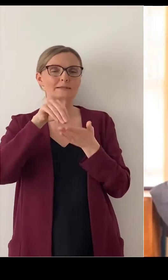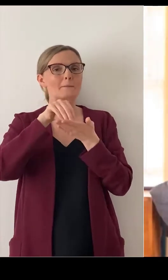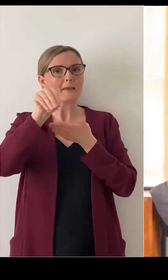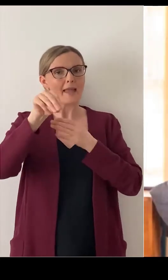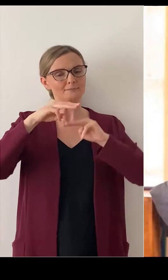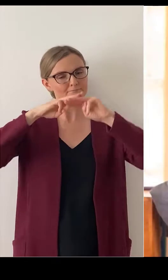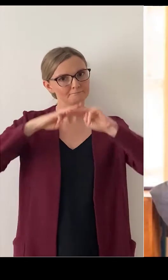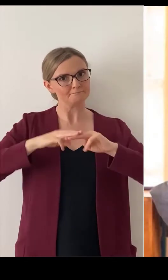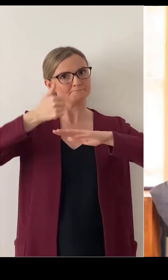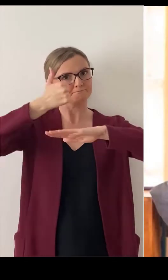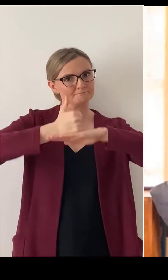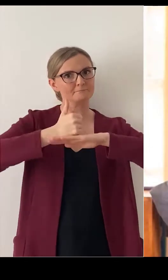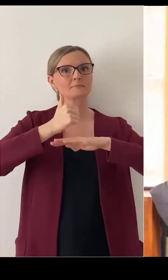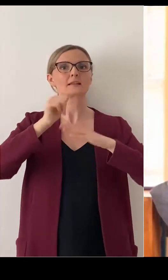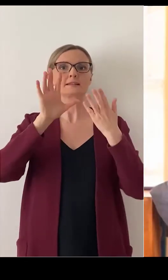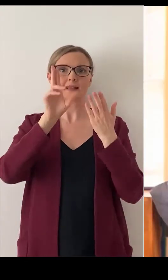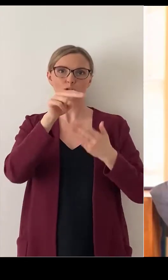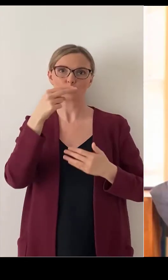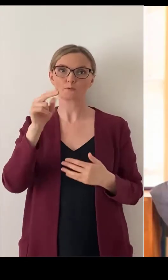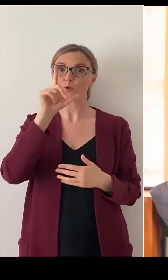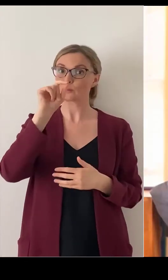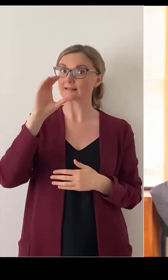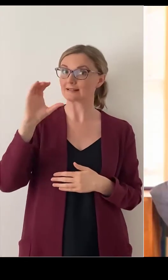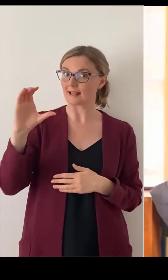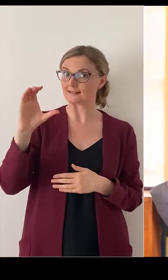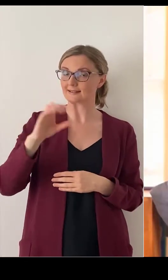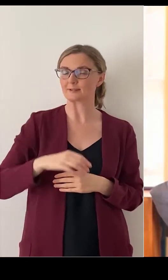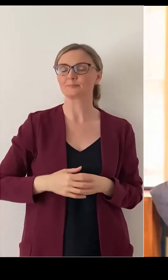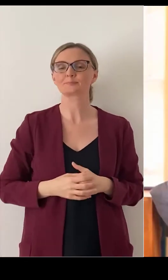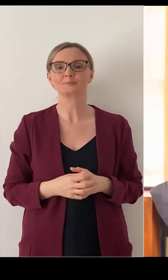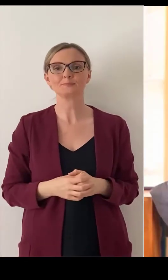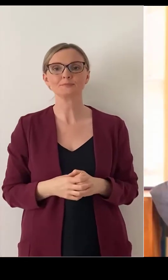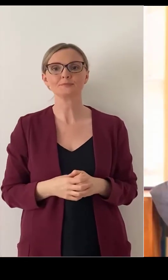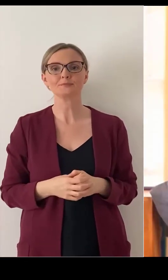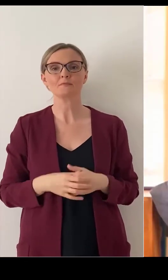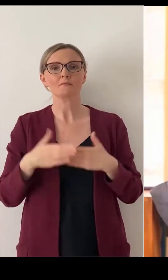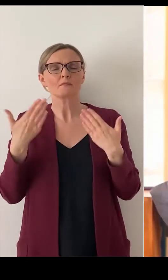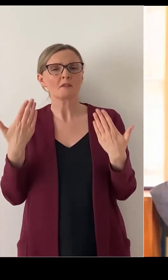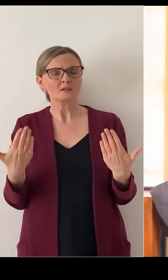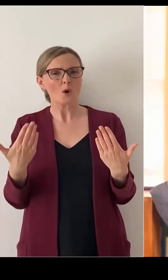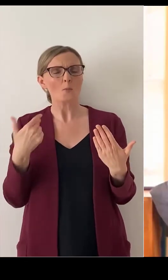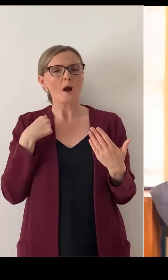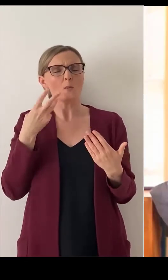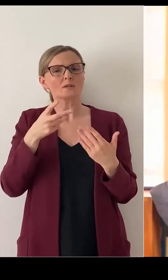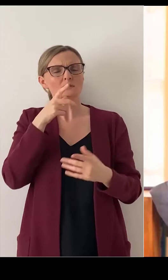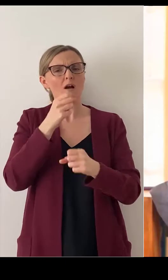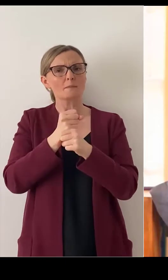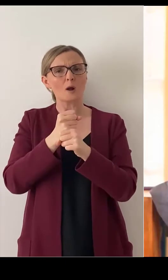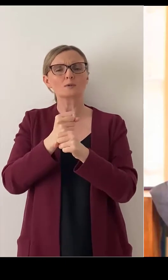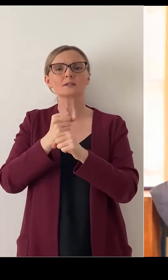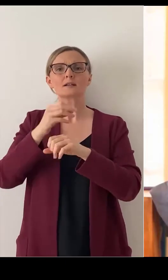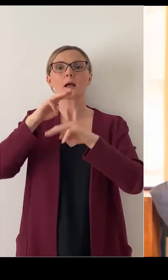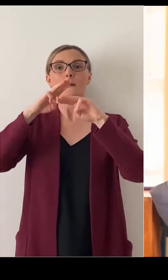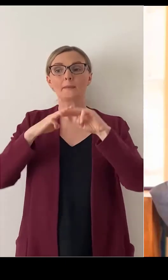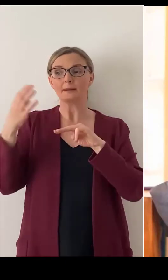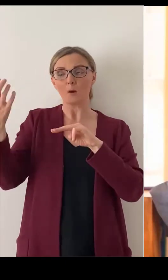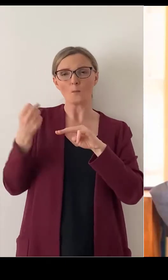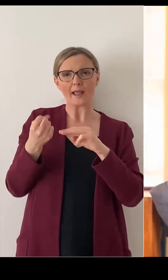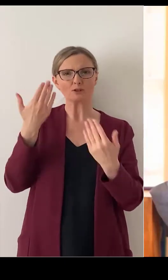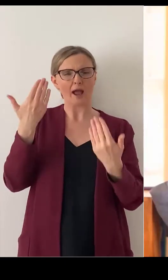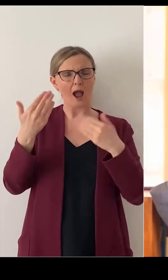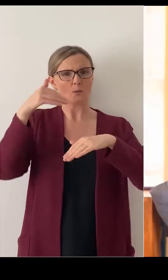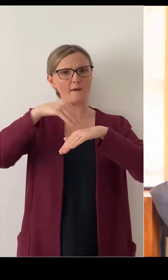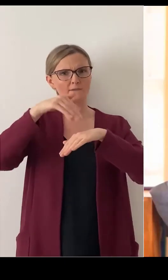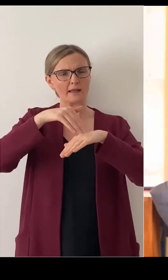least €10.20. First, let us think about the effect of a minimum wage on the labor market before